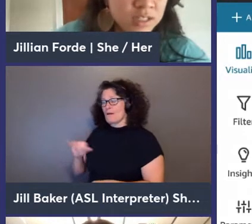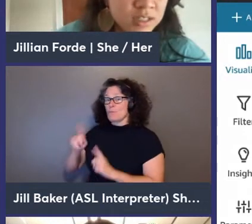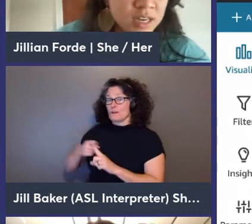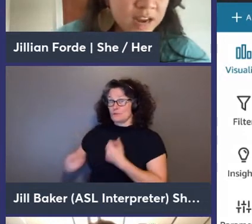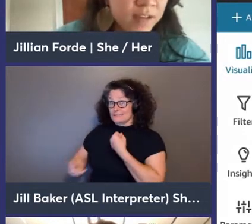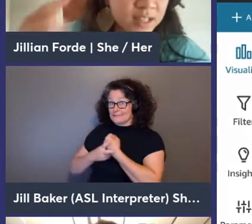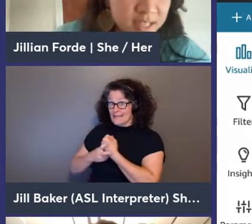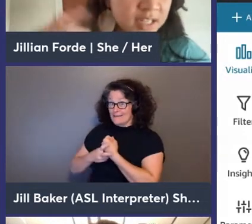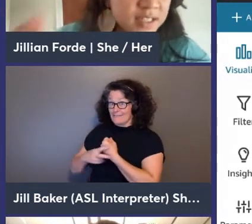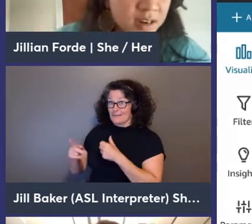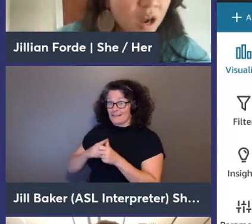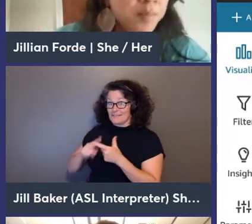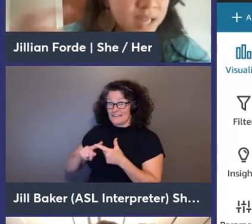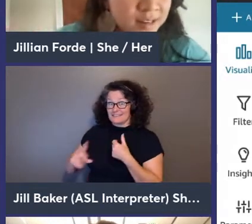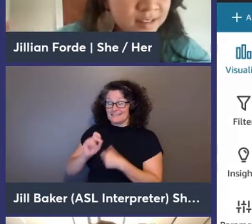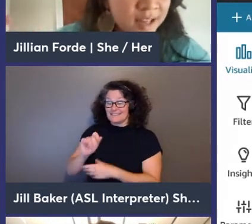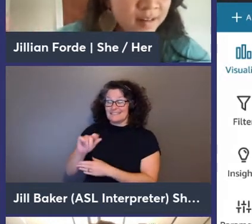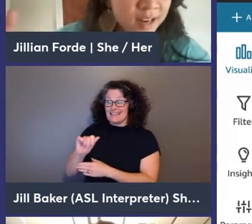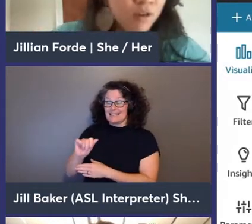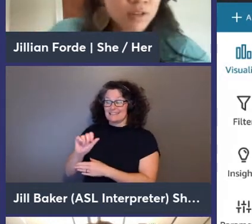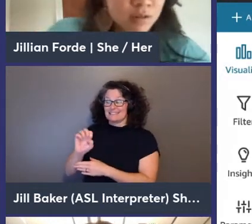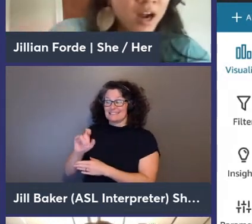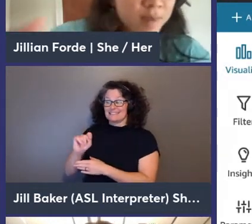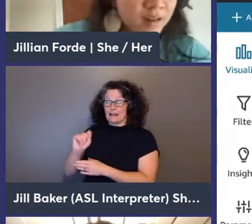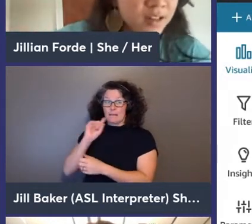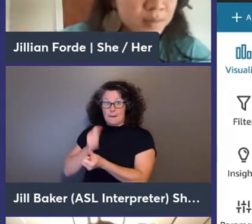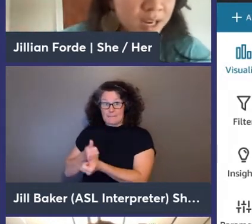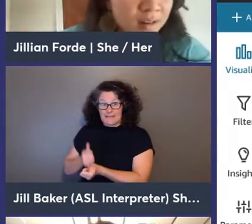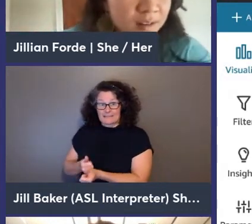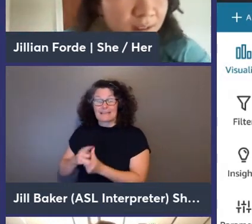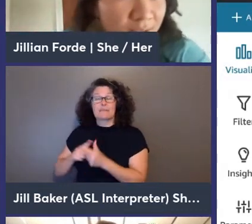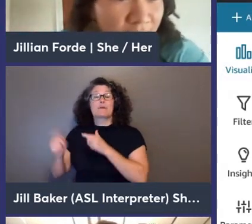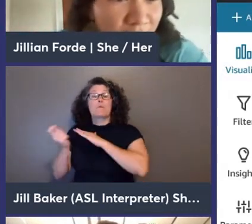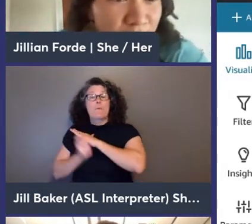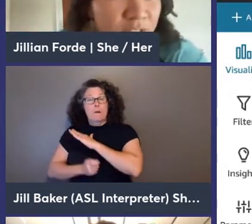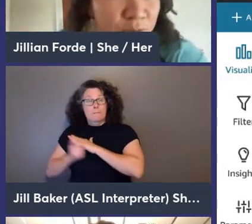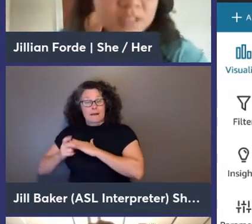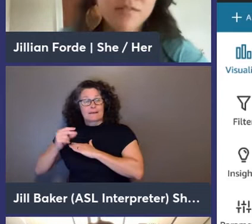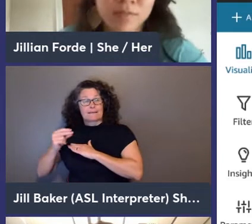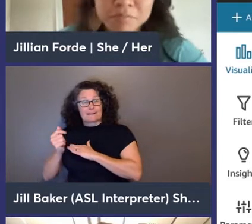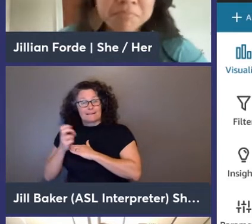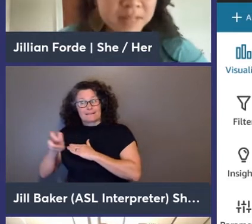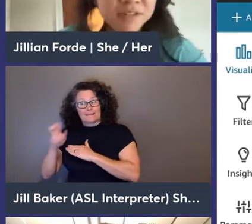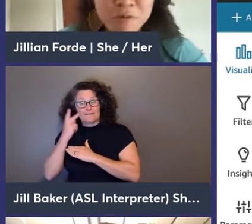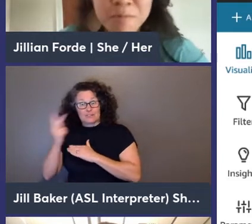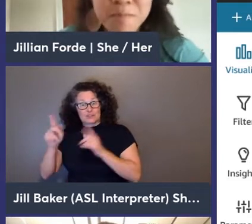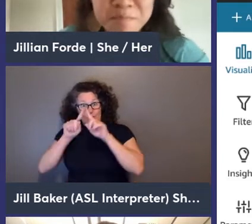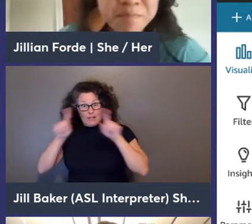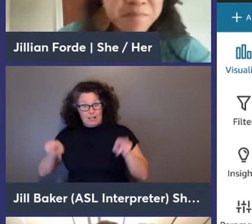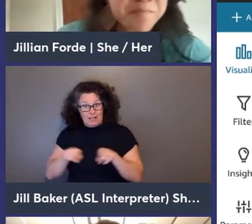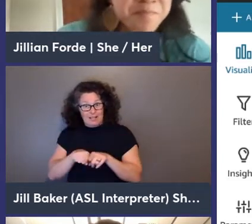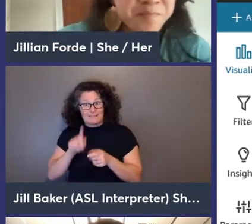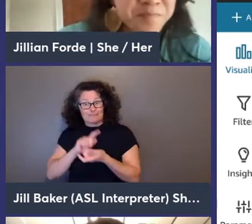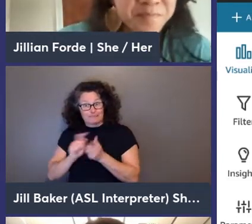it'll just, if like the data set updates, then it'll also automatically update Yes. the visual itself. That's cool. Yes.